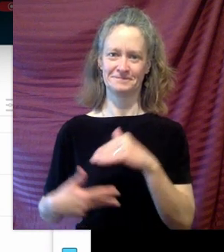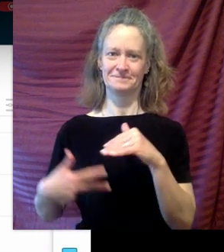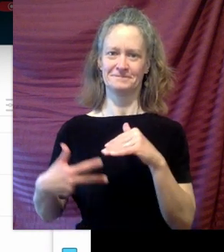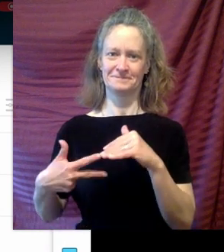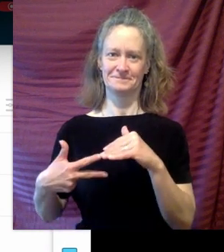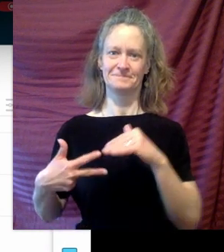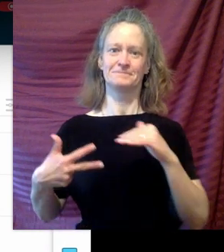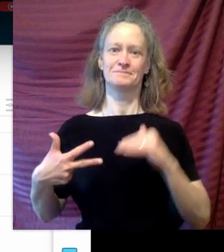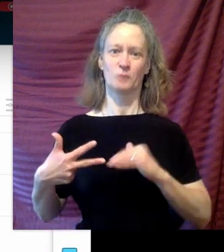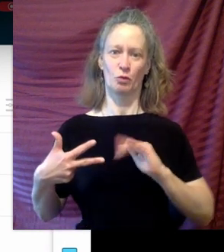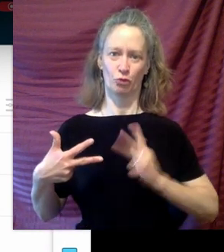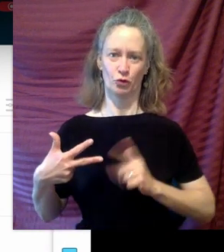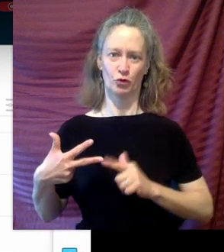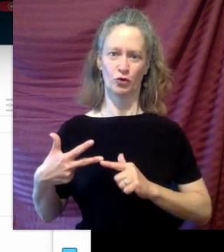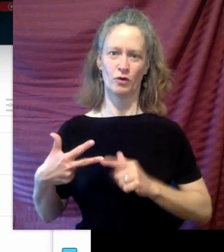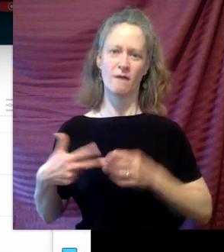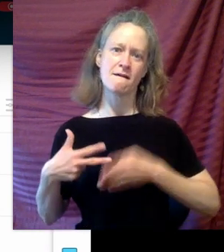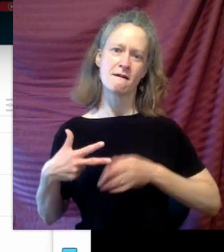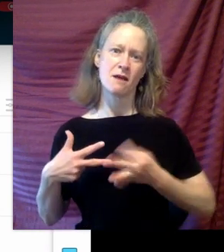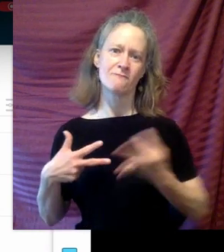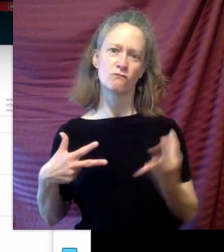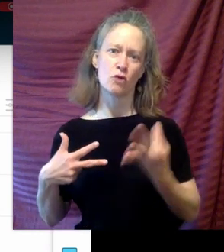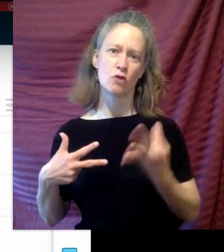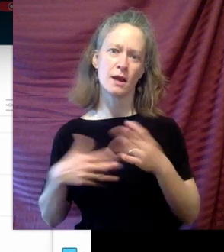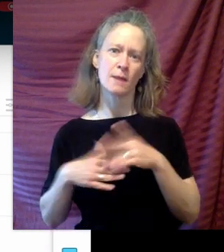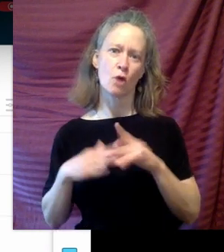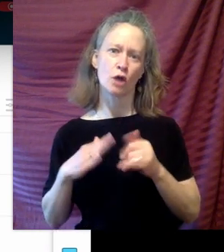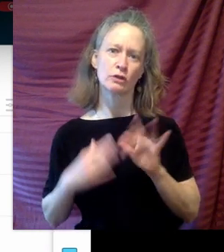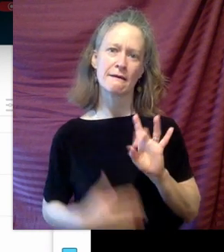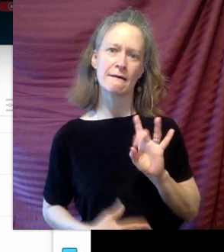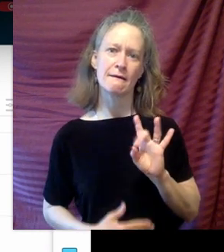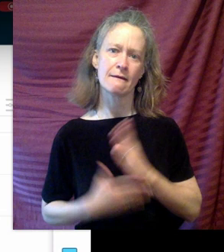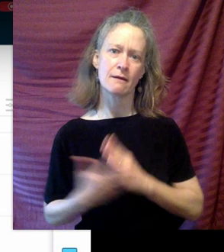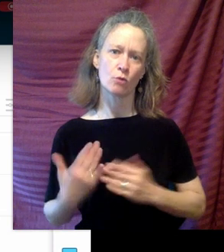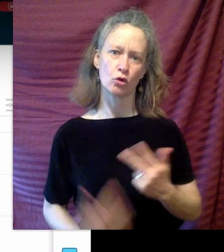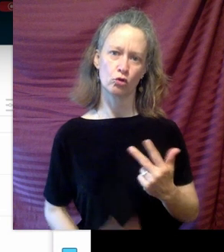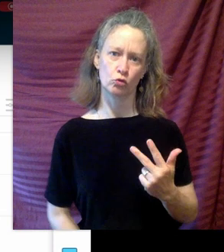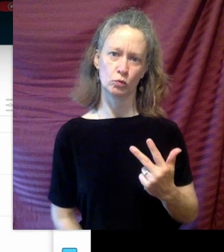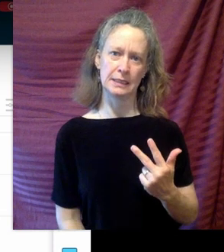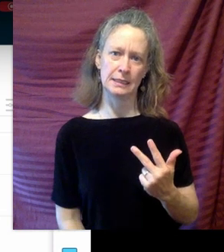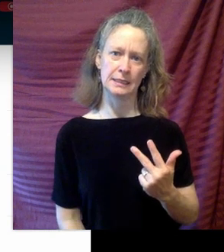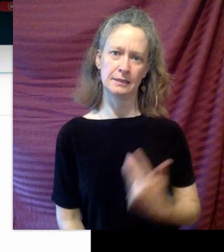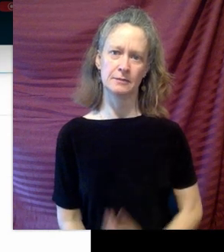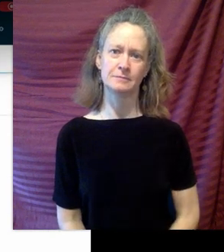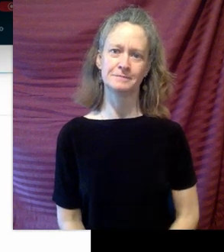Then it says end of Friday, Project 8, Part 3.